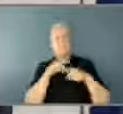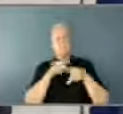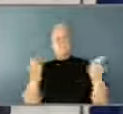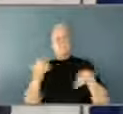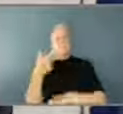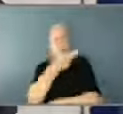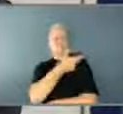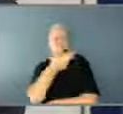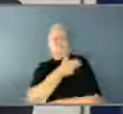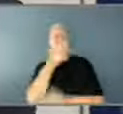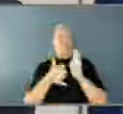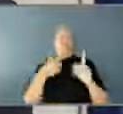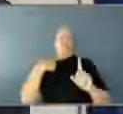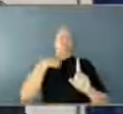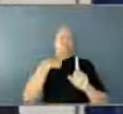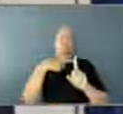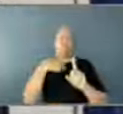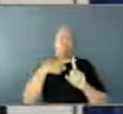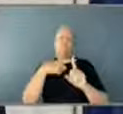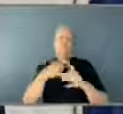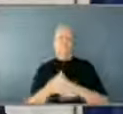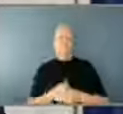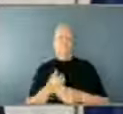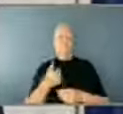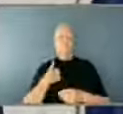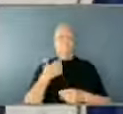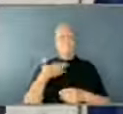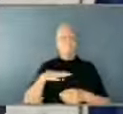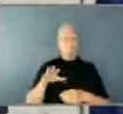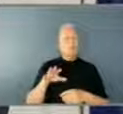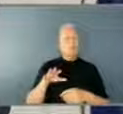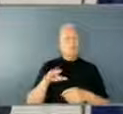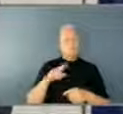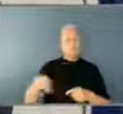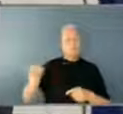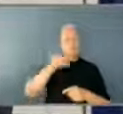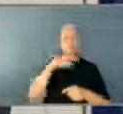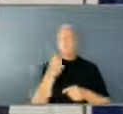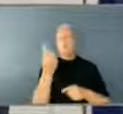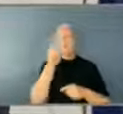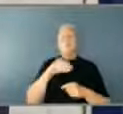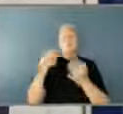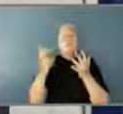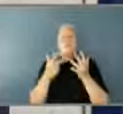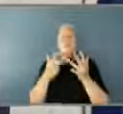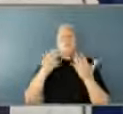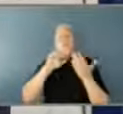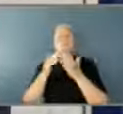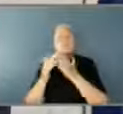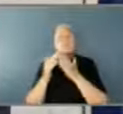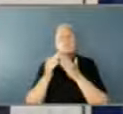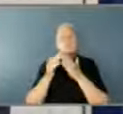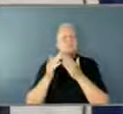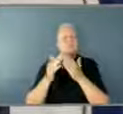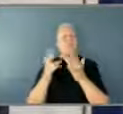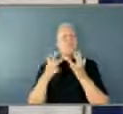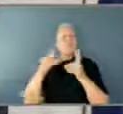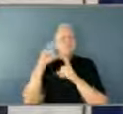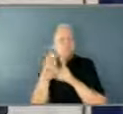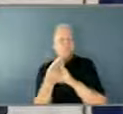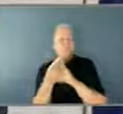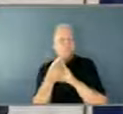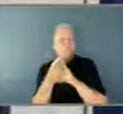In particular, we want to work with cultural and linguistically diverse communities, and we will accordingly be allocating